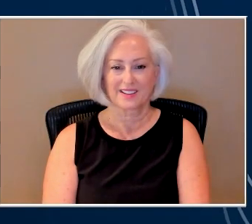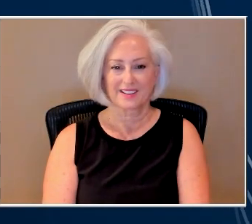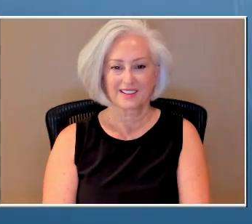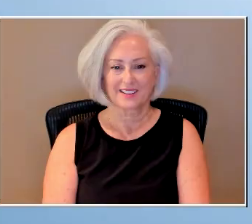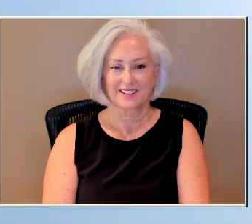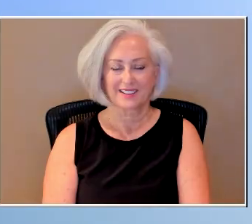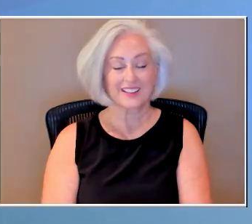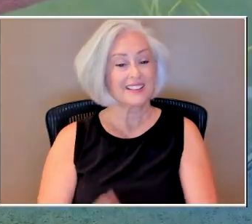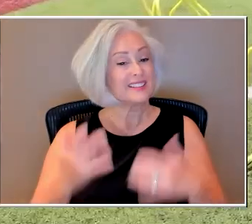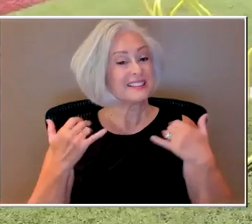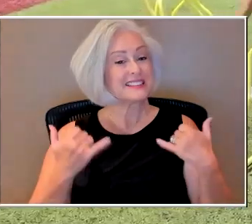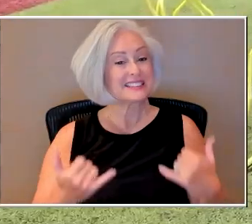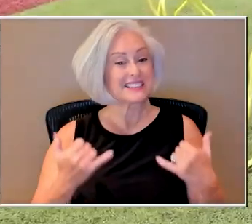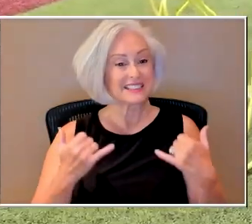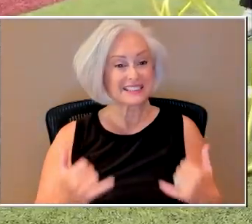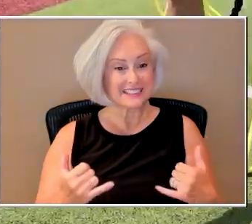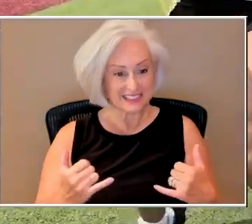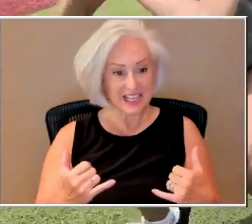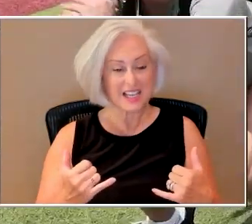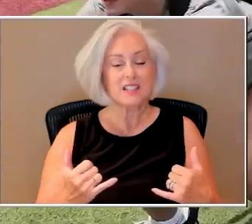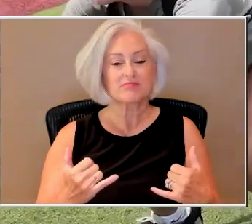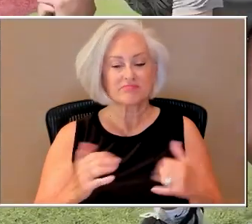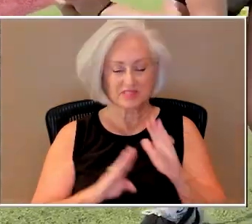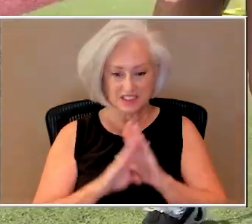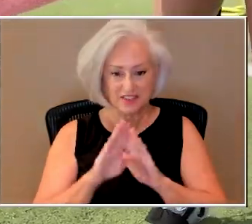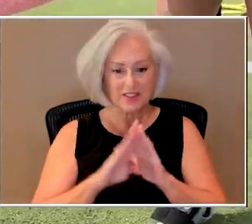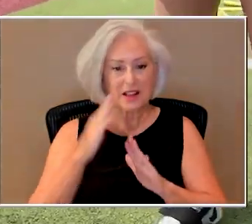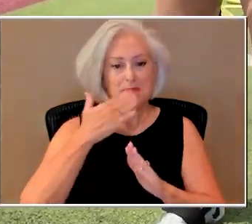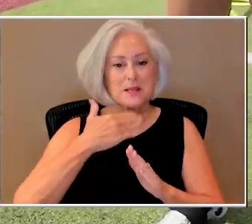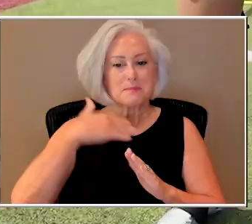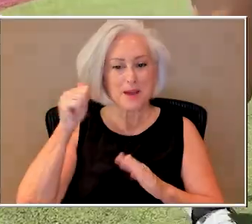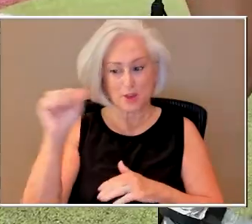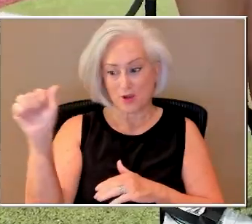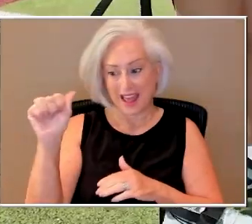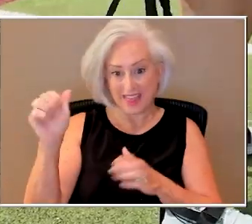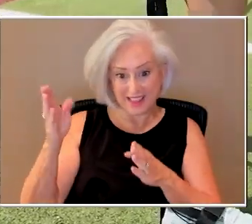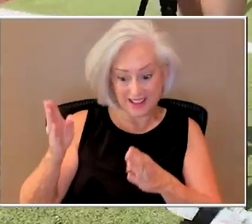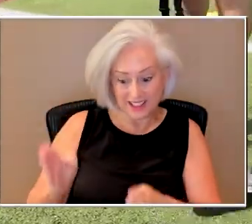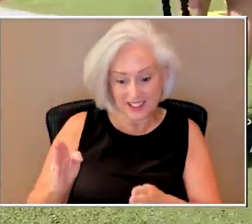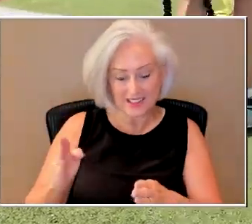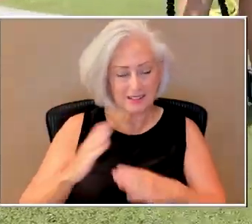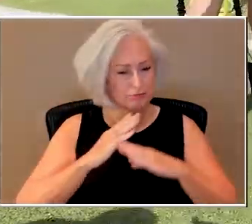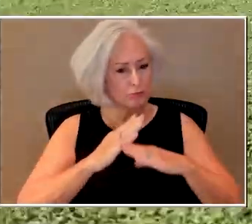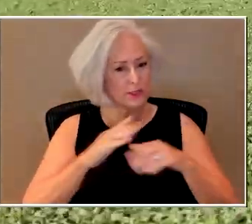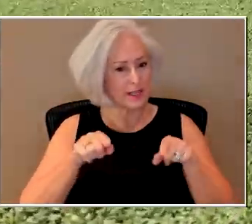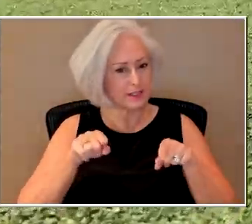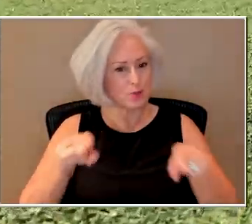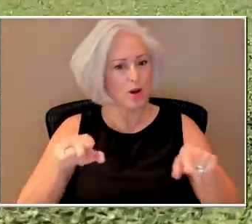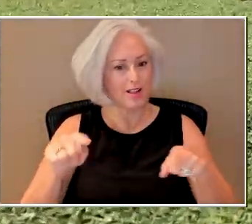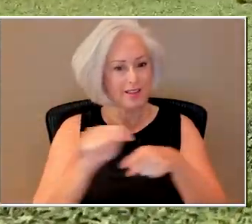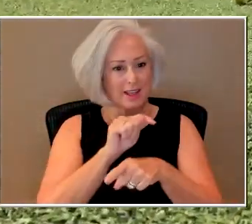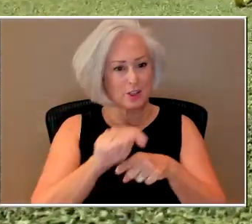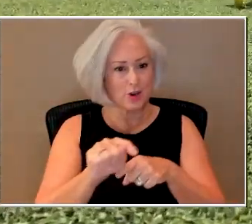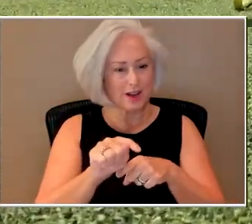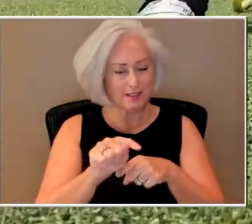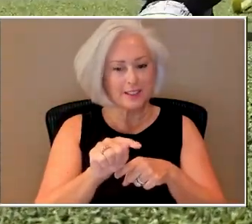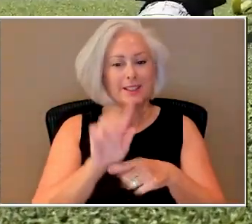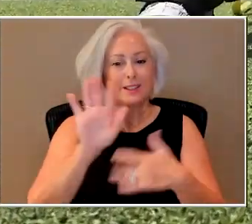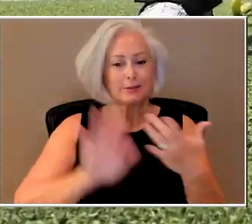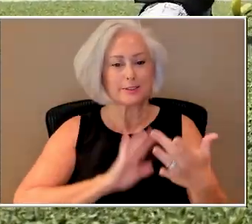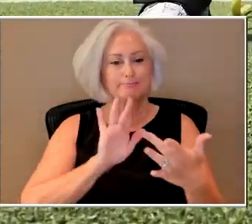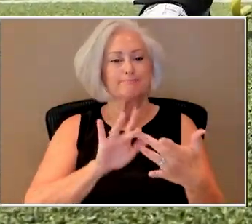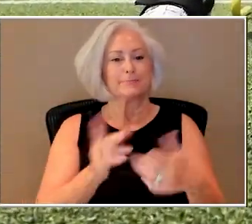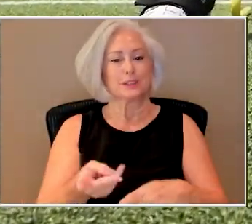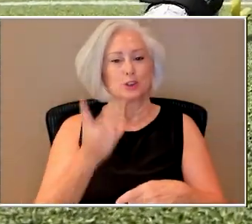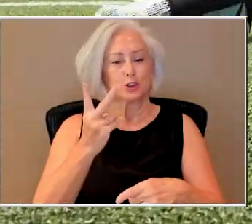Coming up today, building better athletes and protecting them while they train. We catch up with 2 state champions as they keep their bodies ready for